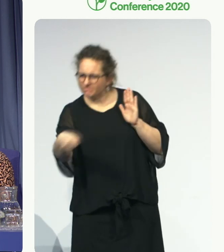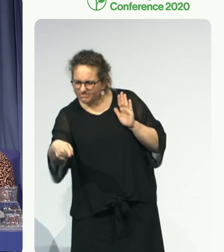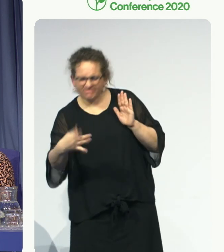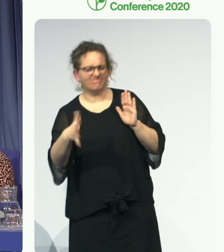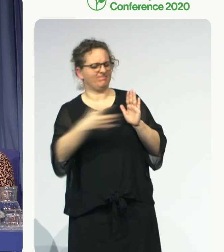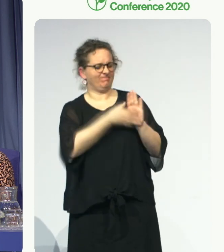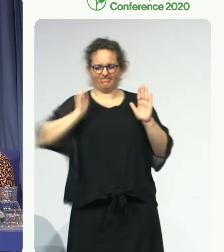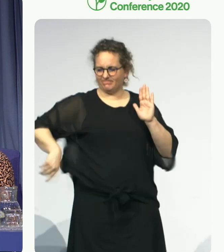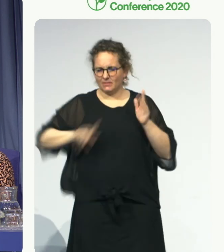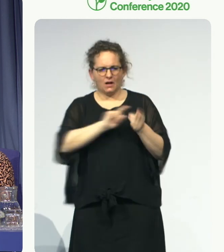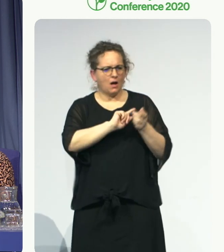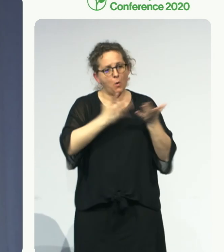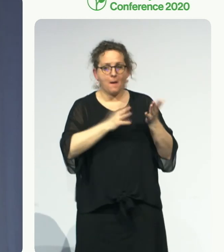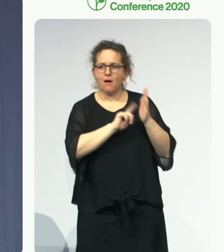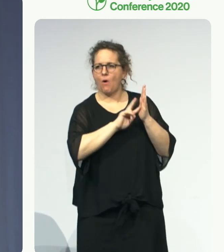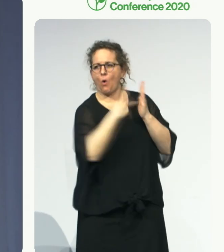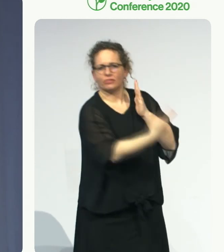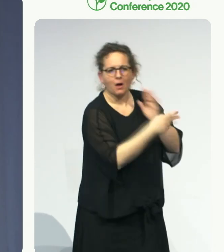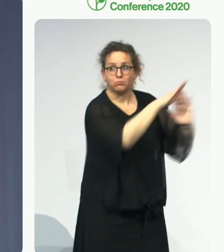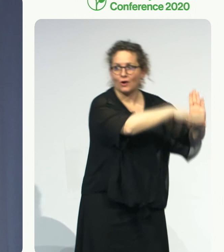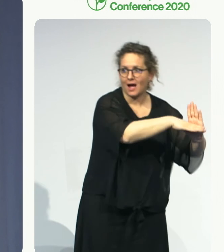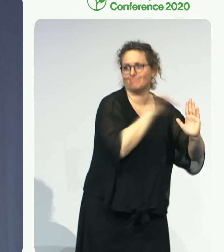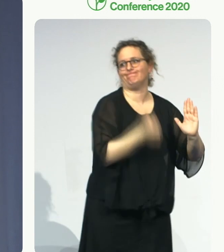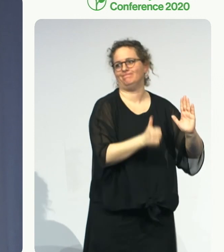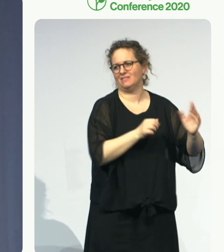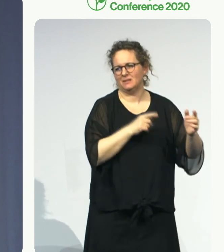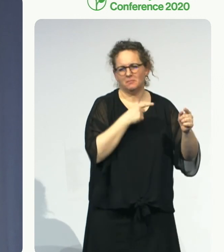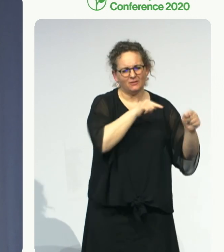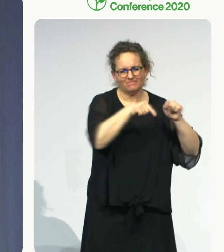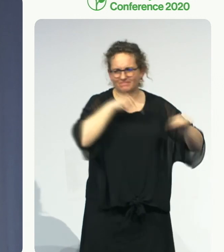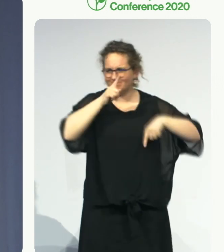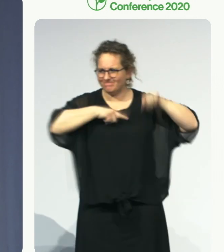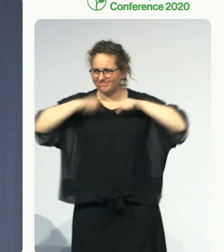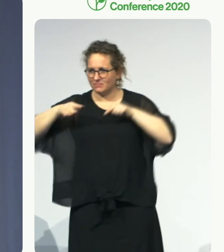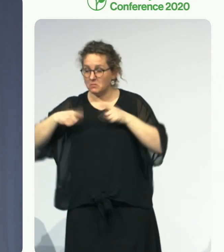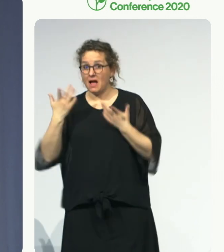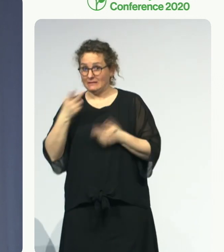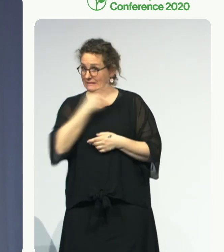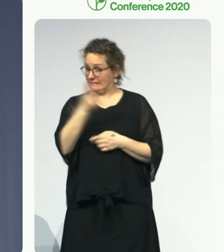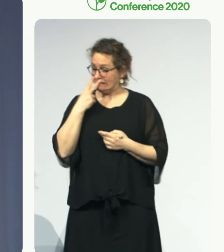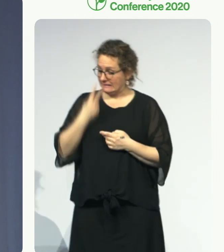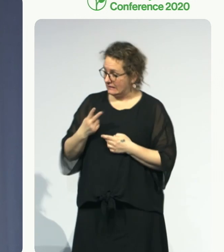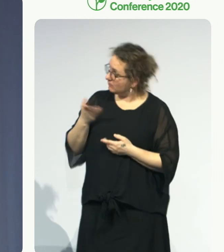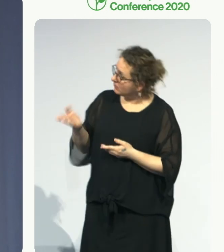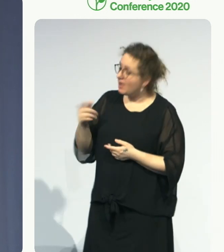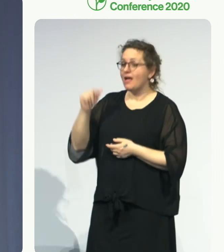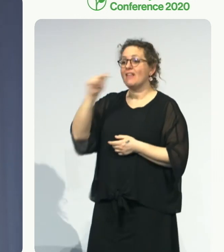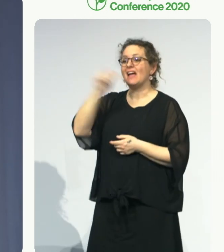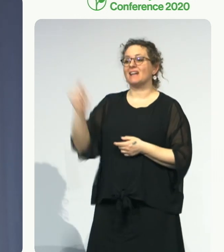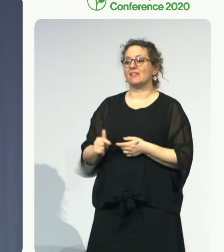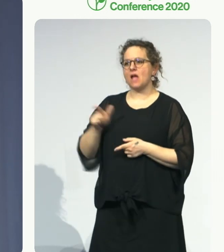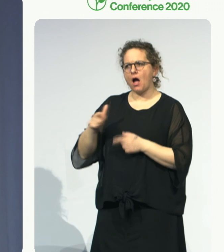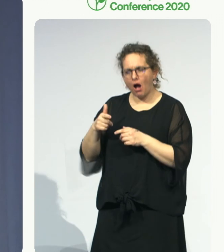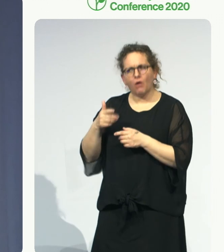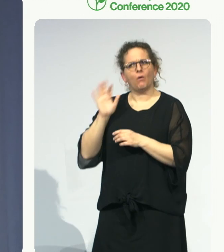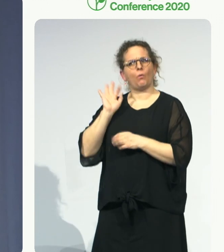in sub-Saharan Africa, and Tanzania is one of the countries that has won some grant money from USAID. So to